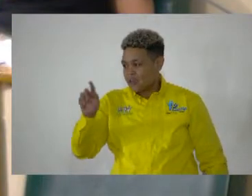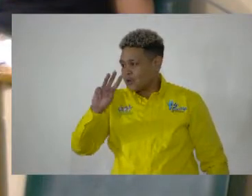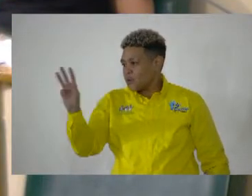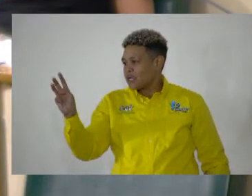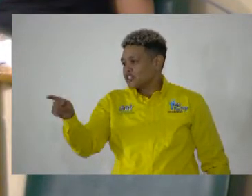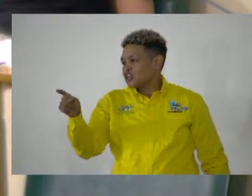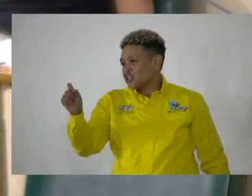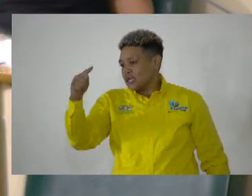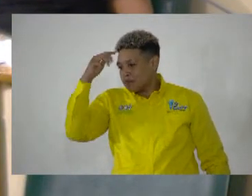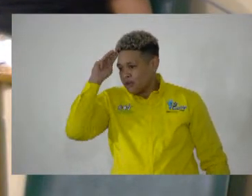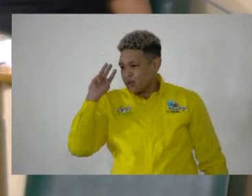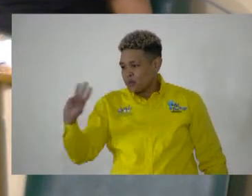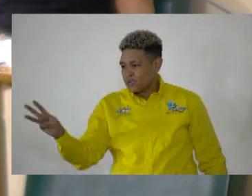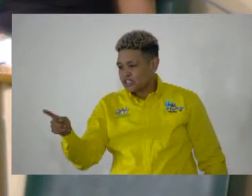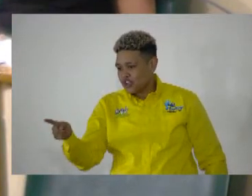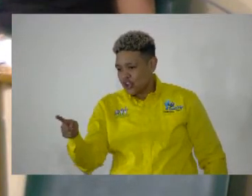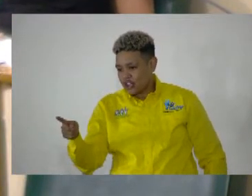Western